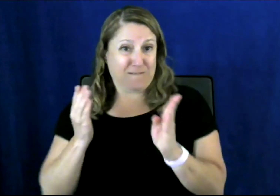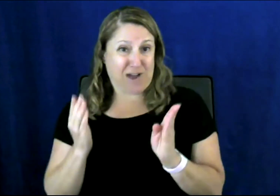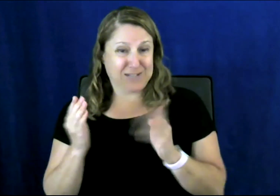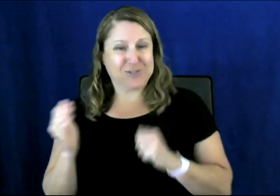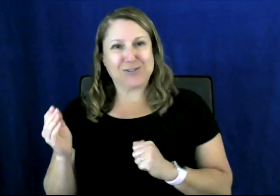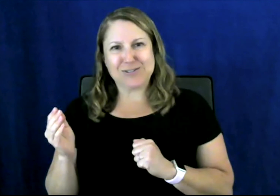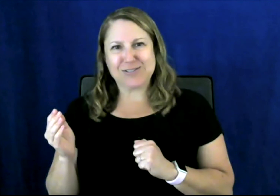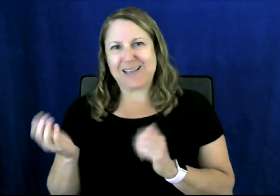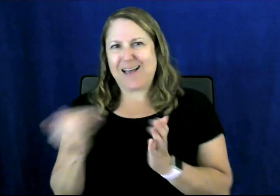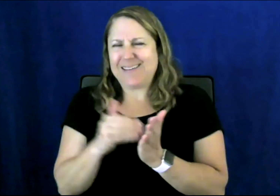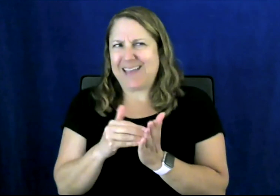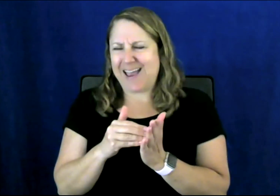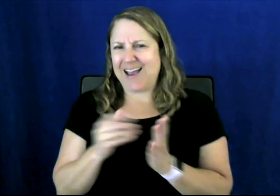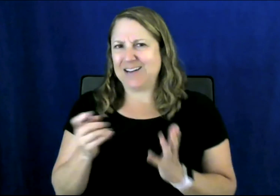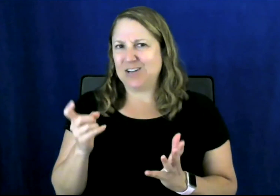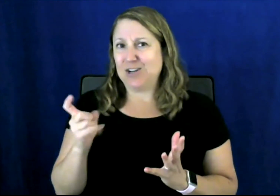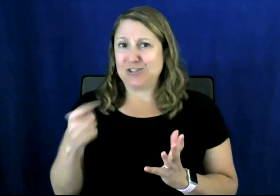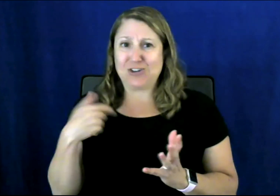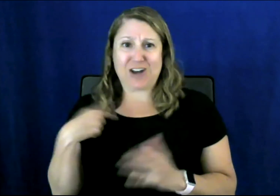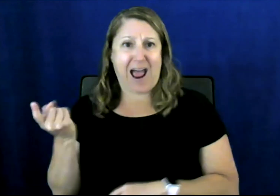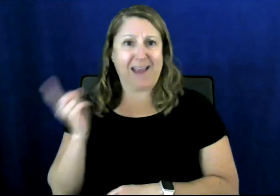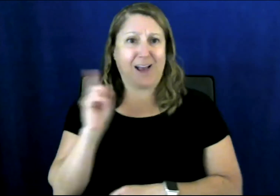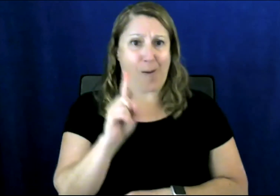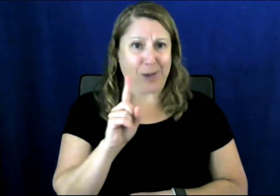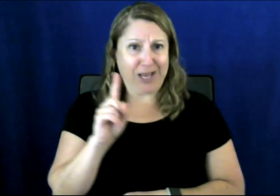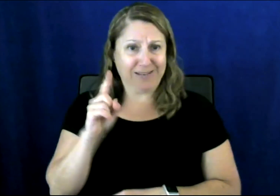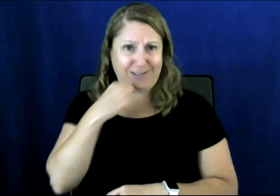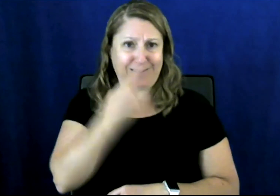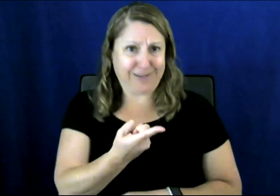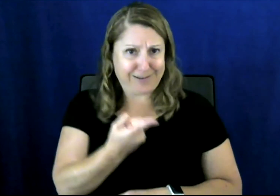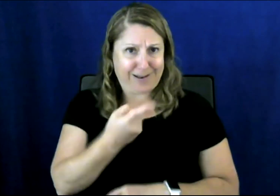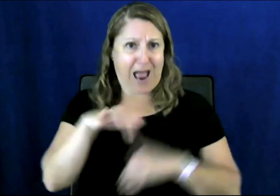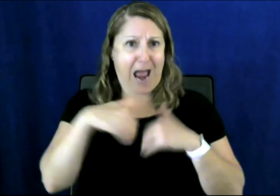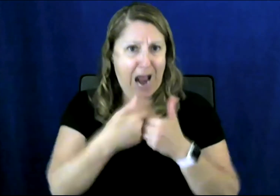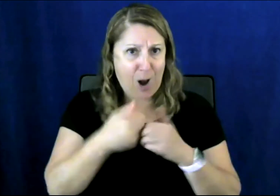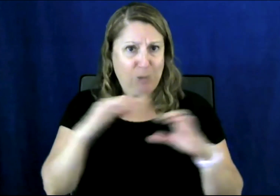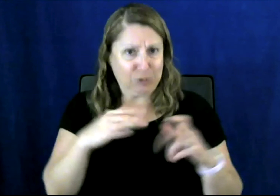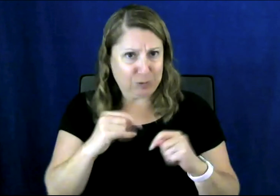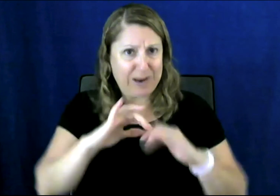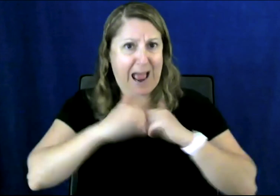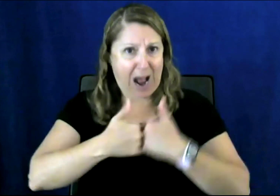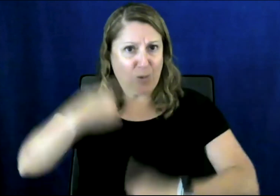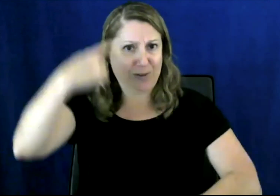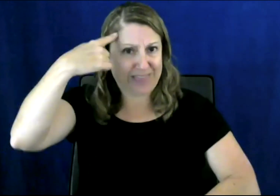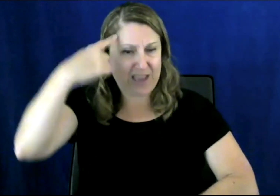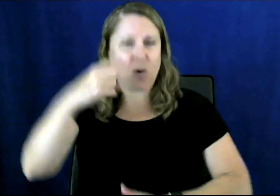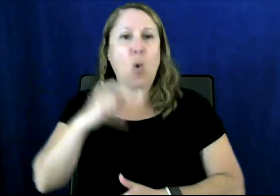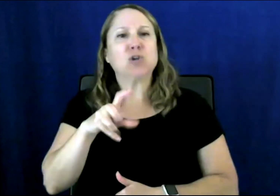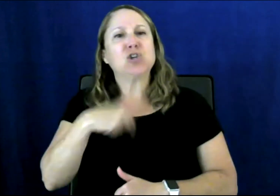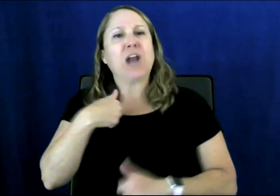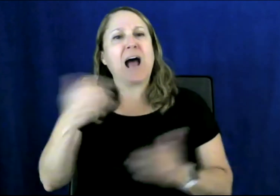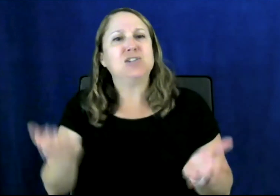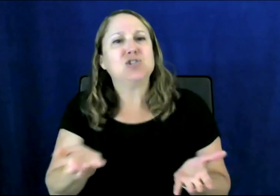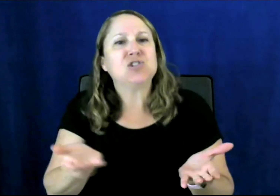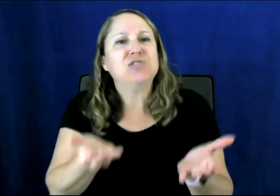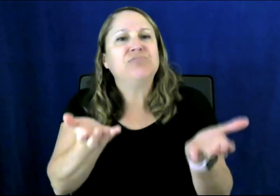table. Do I come in and lord over or say something that gives direction and say this is a way to think about it? Or do I provoke thought? Do I try to